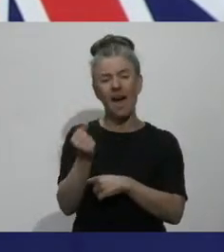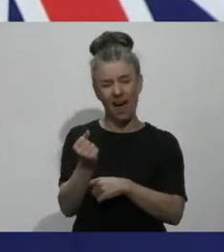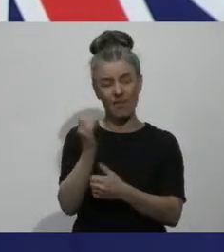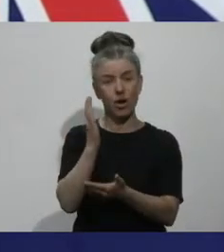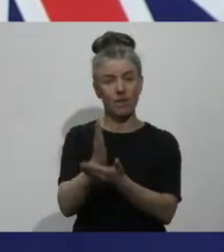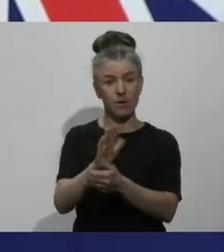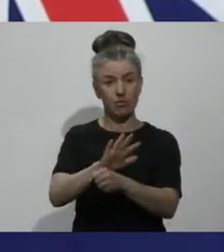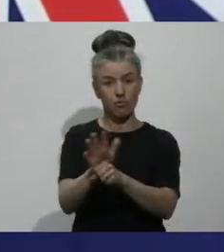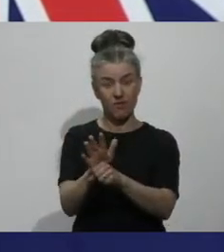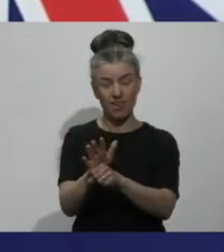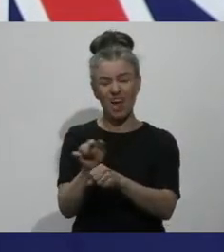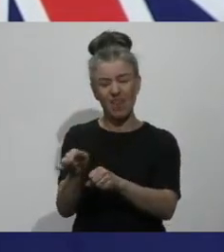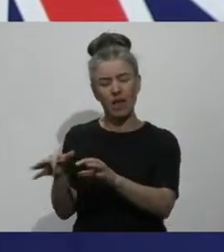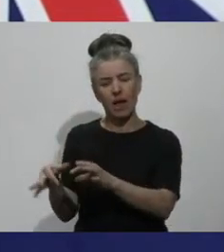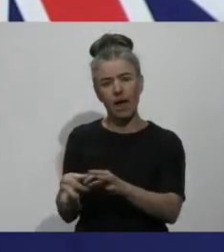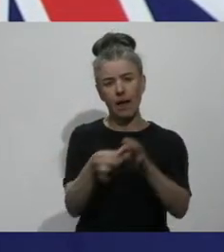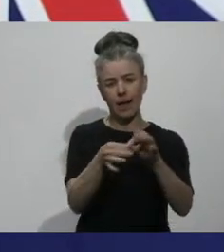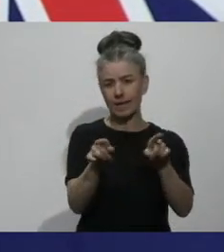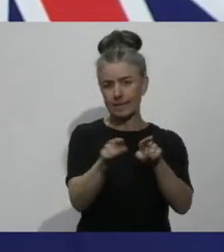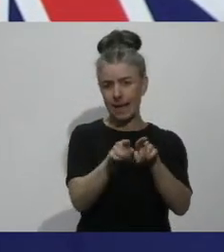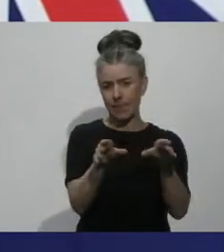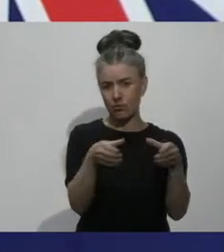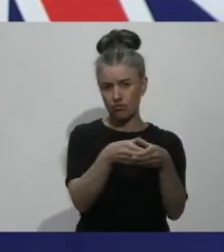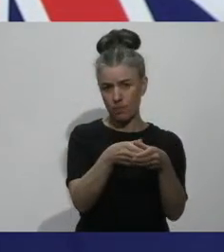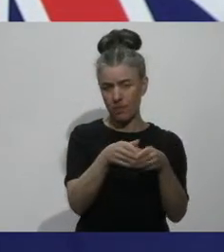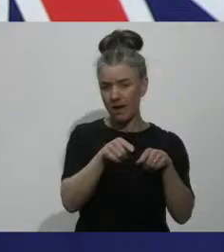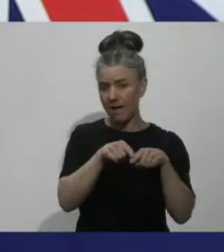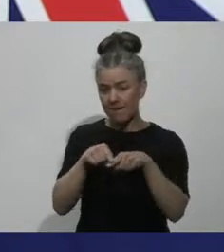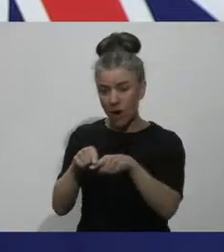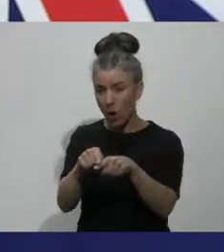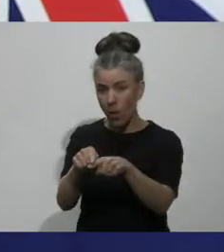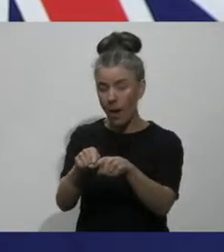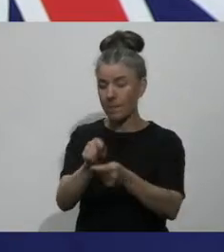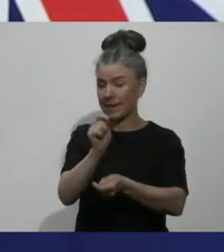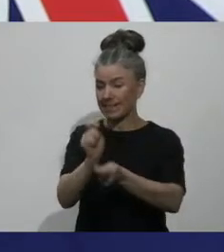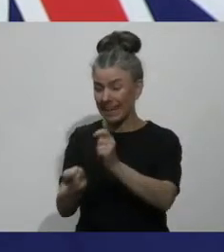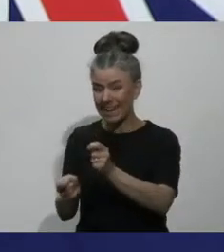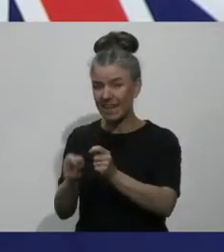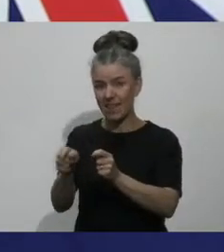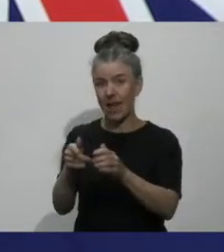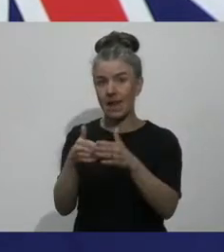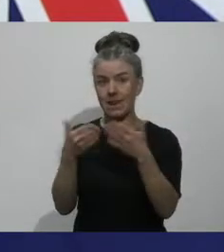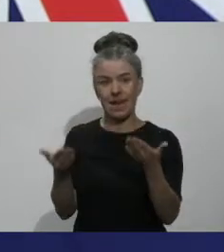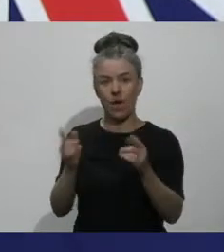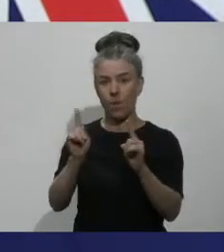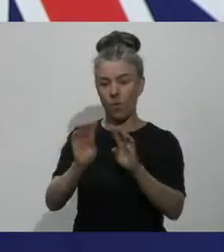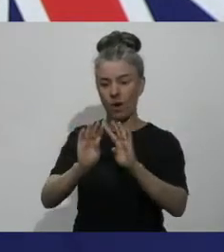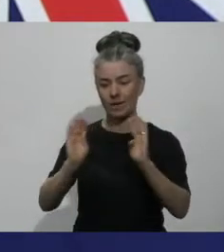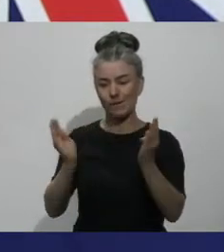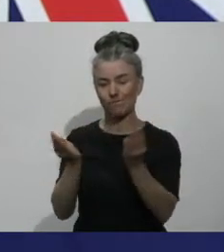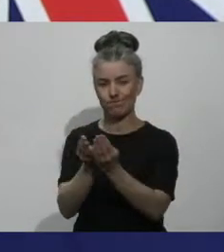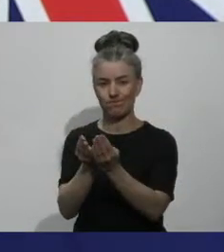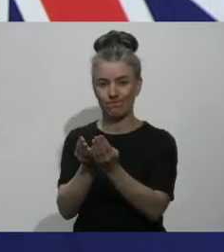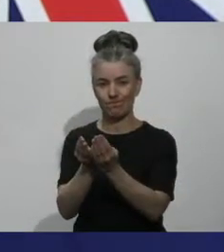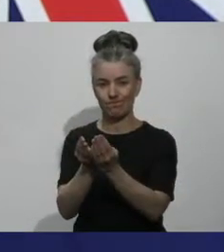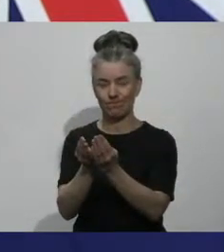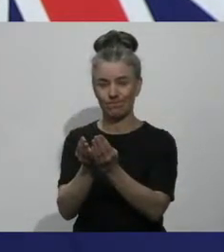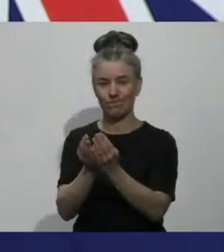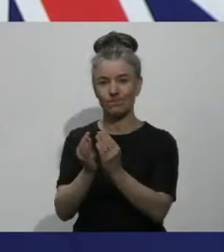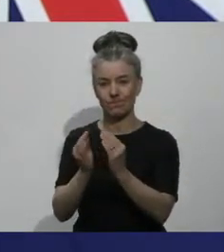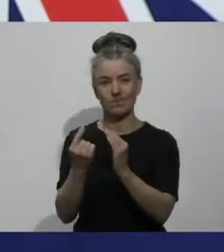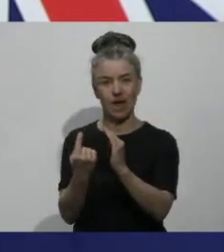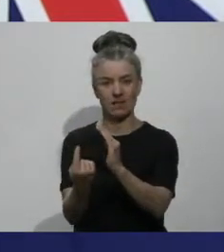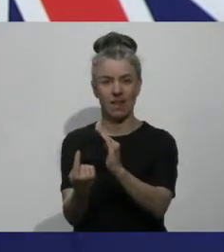have all been connected, they've all been contact traced, they've been tested, and they're in isolation. And that is part of our normal